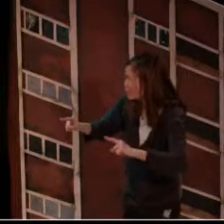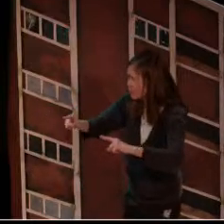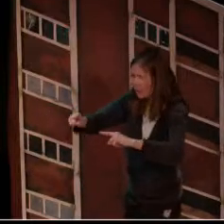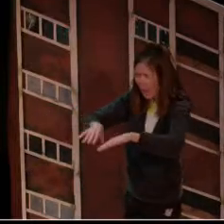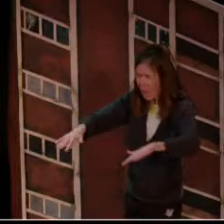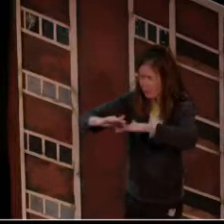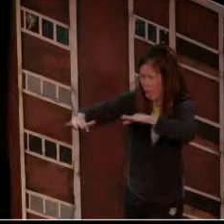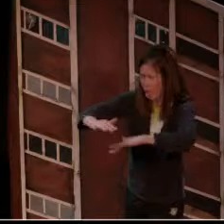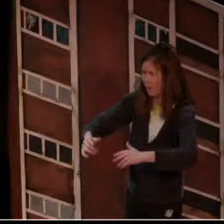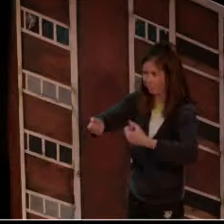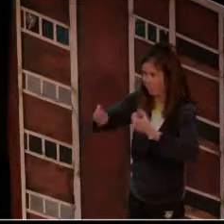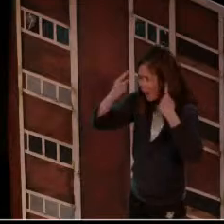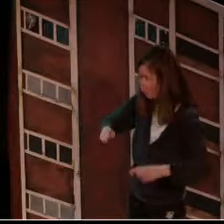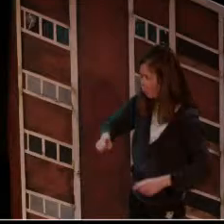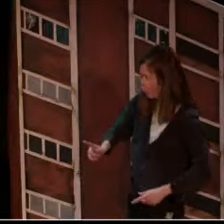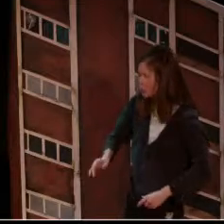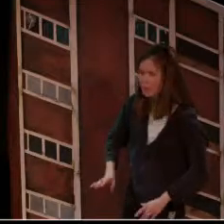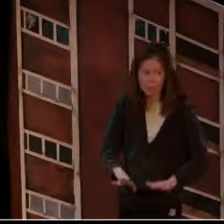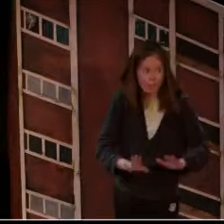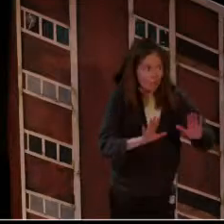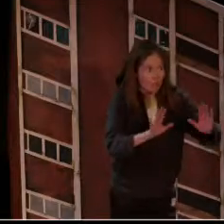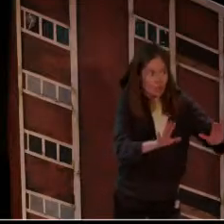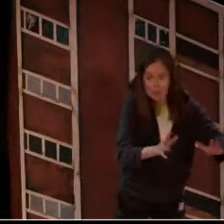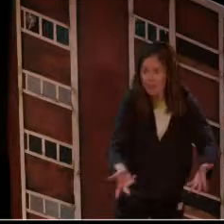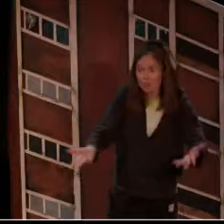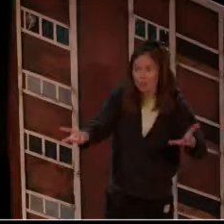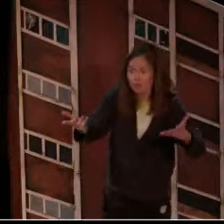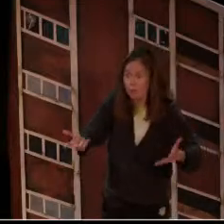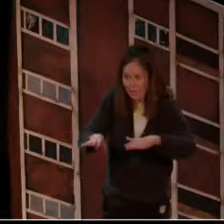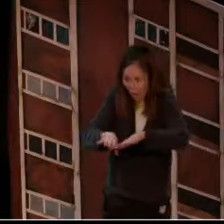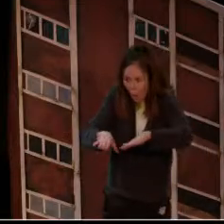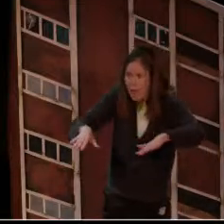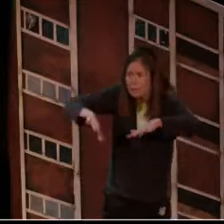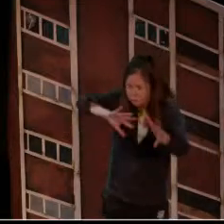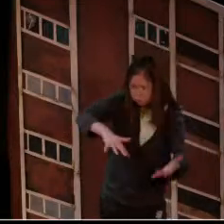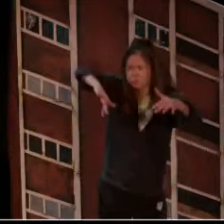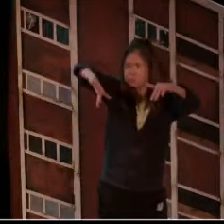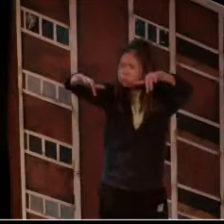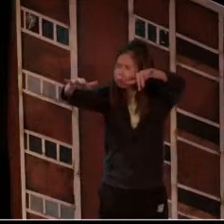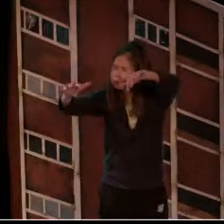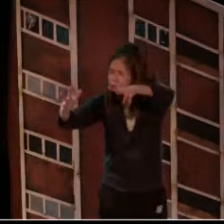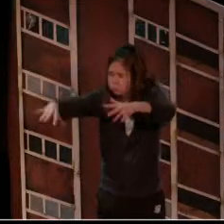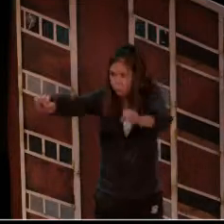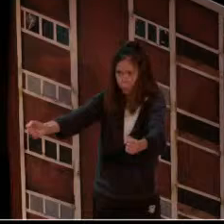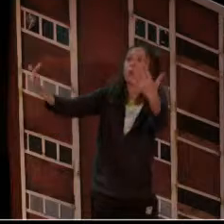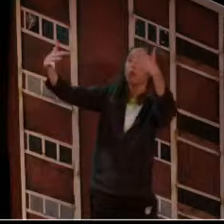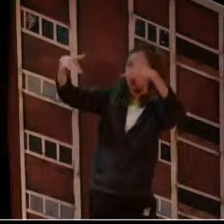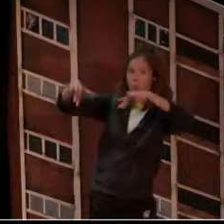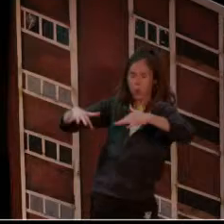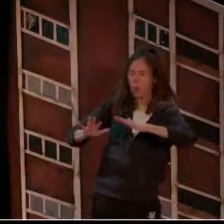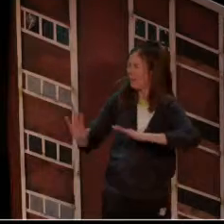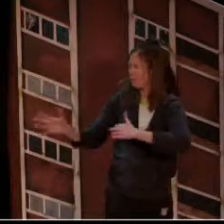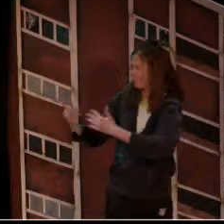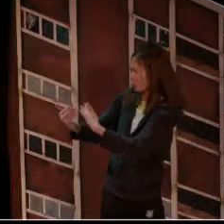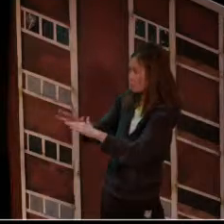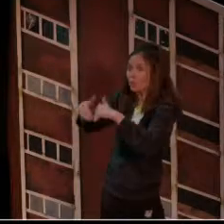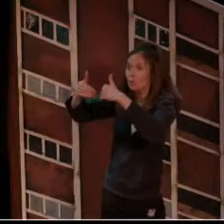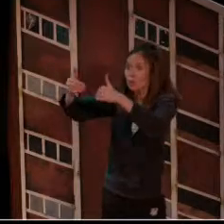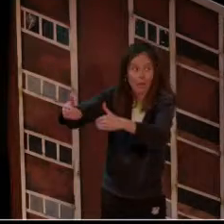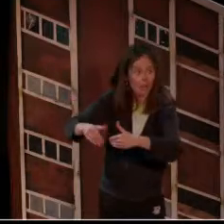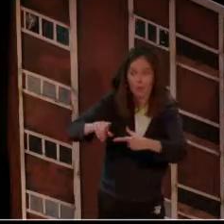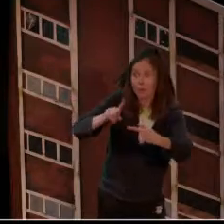wish you could have seen how the sea raged and roared with huge waves that chewed up the shore, but that's beside the point. Oh, the piteous cry of those poor